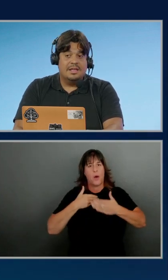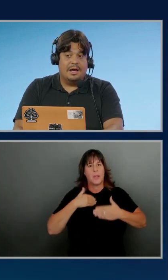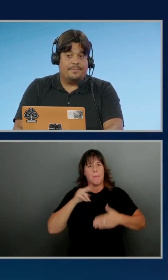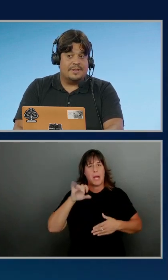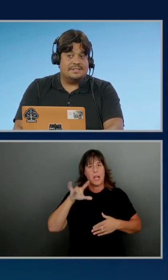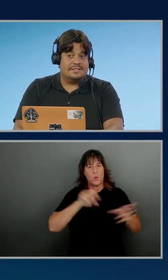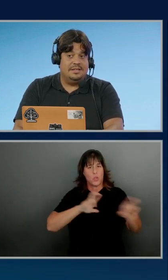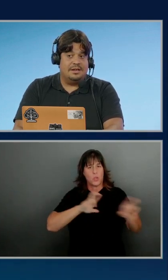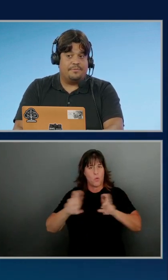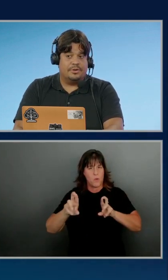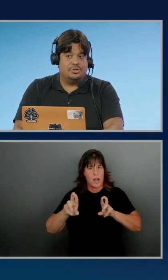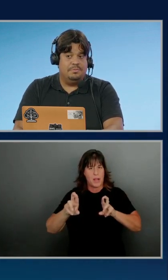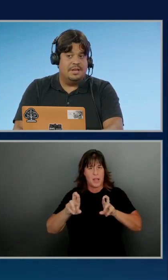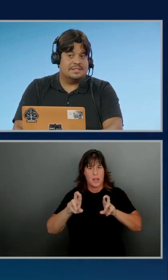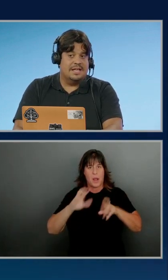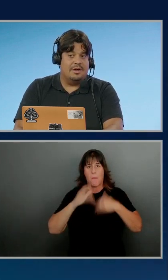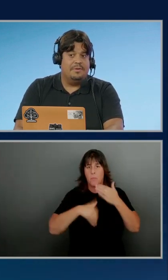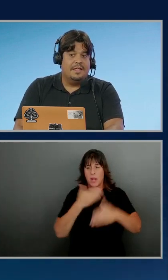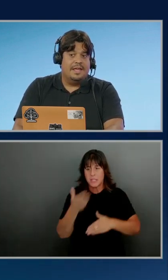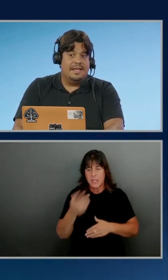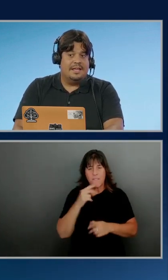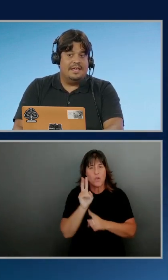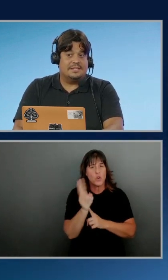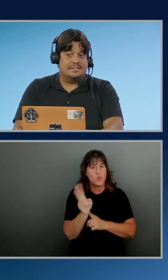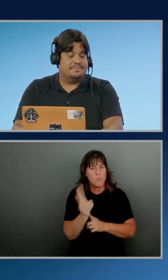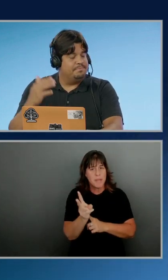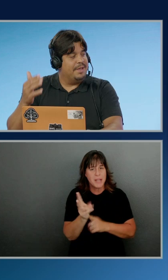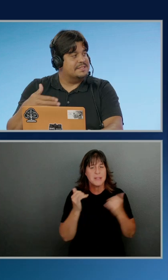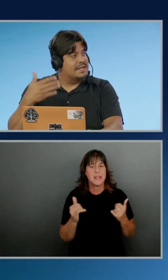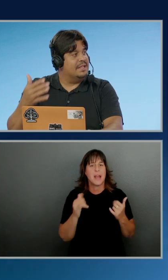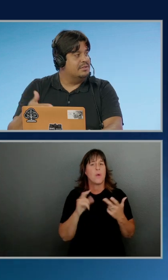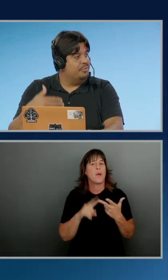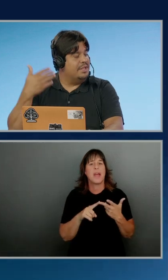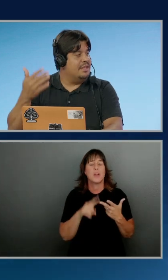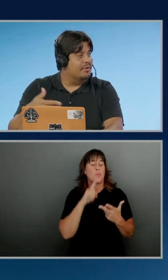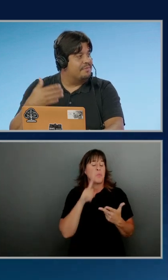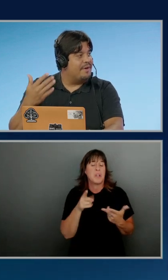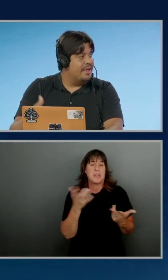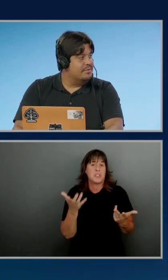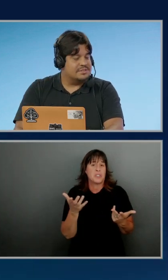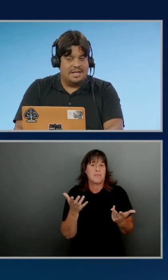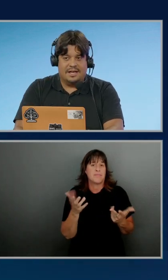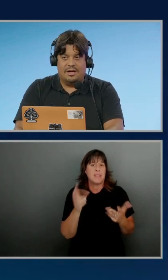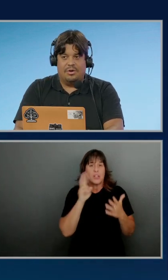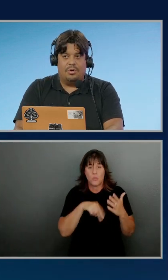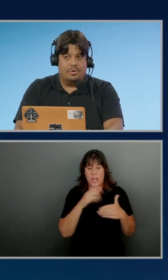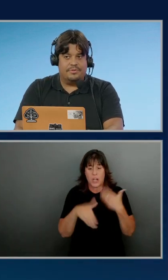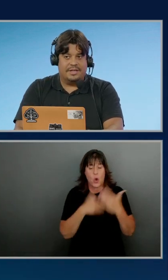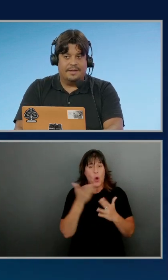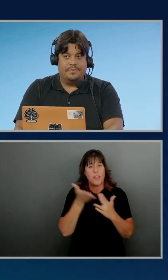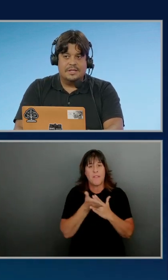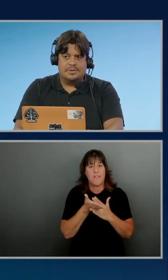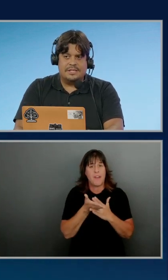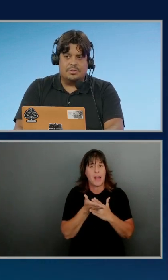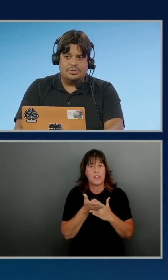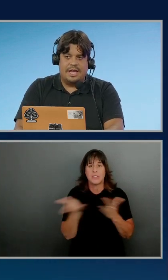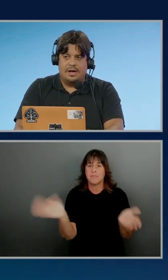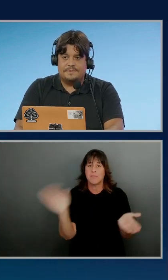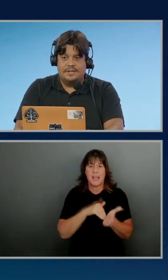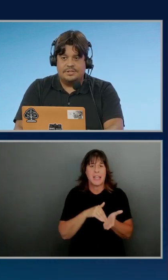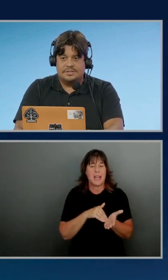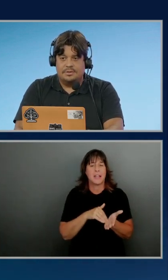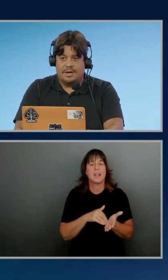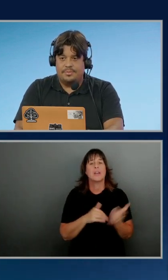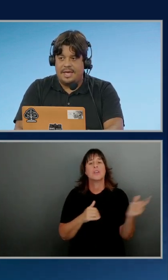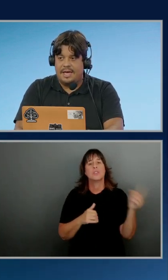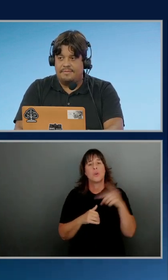running a process here for 2 minutes now, and it's basically reading all the files all over again. So let's go to the IOPS